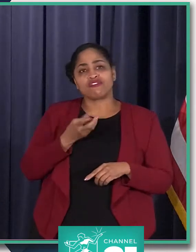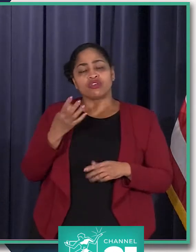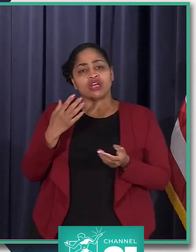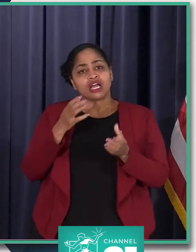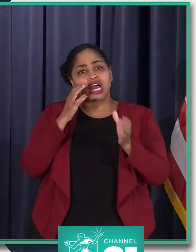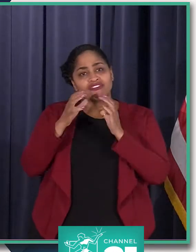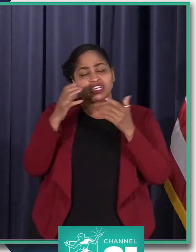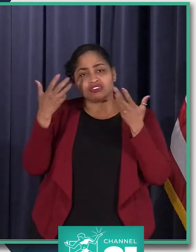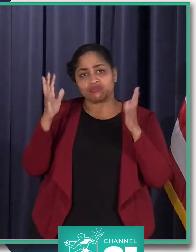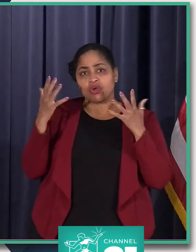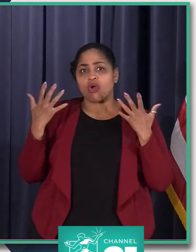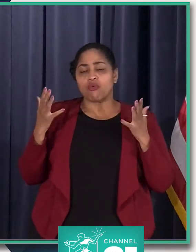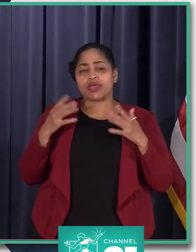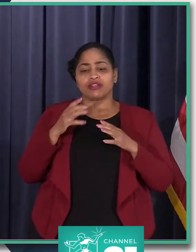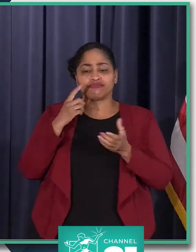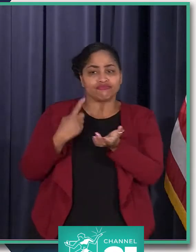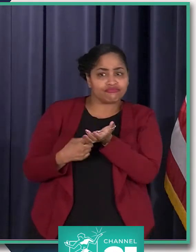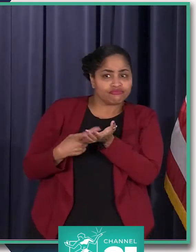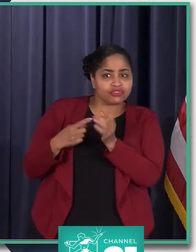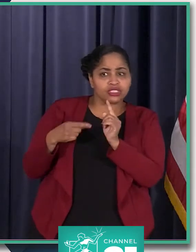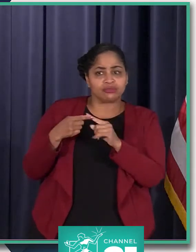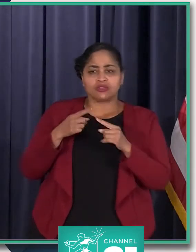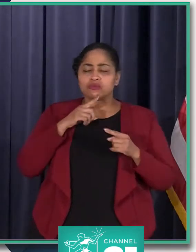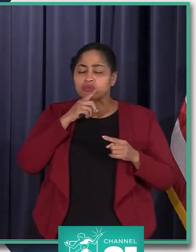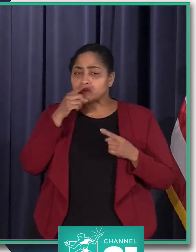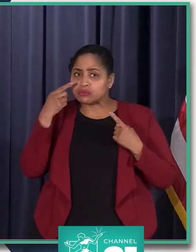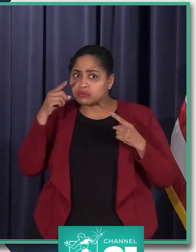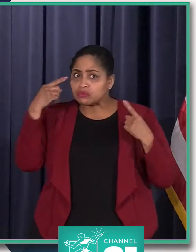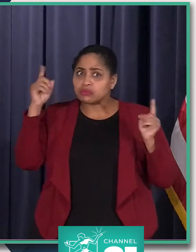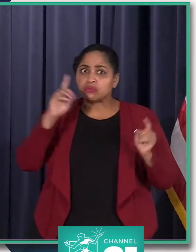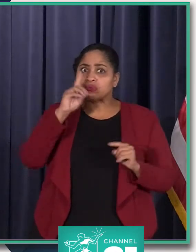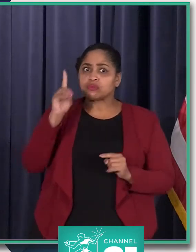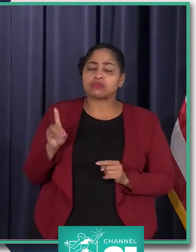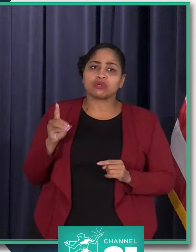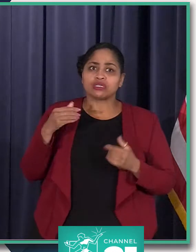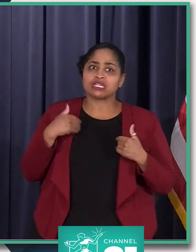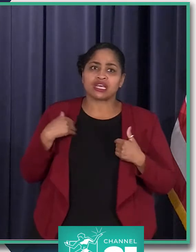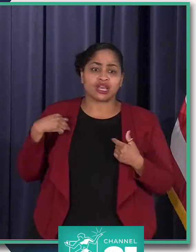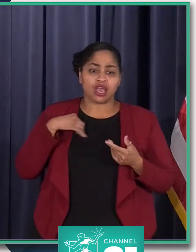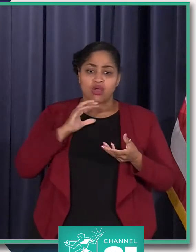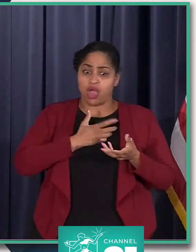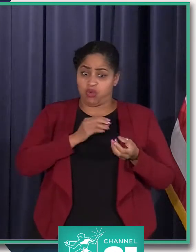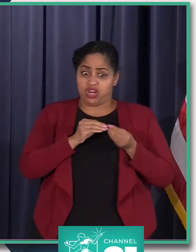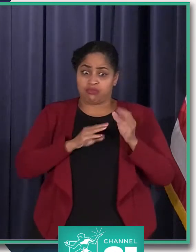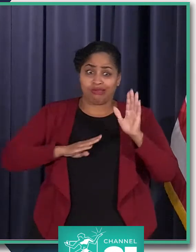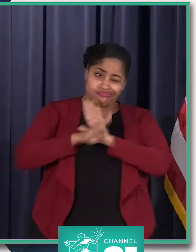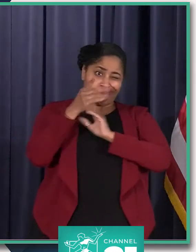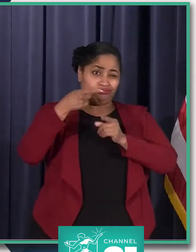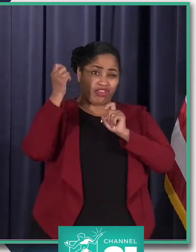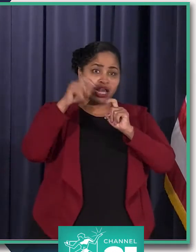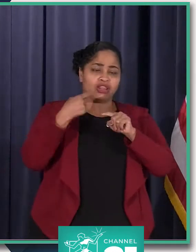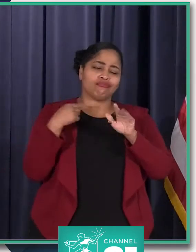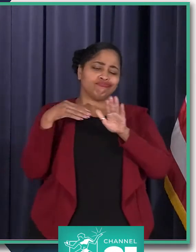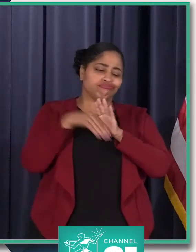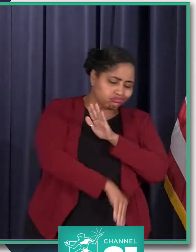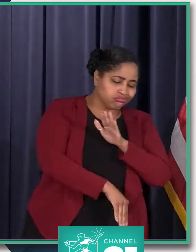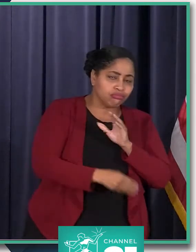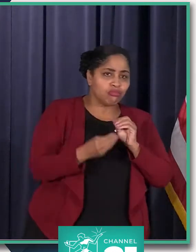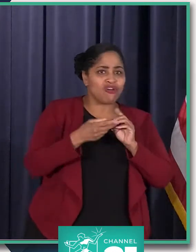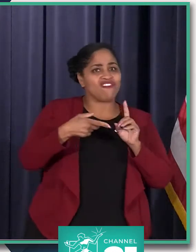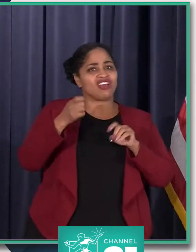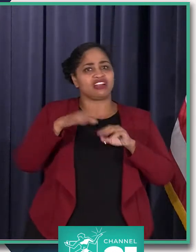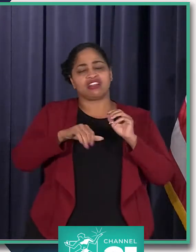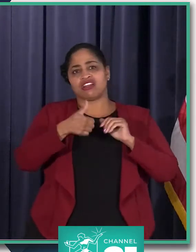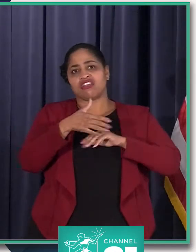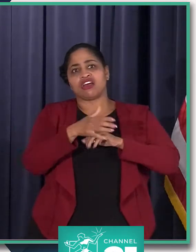conversations already about the extraordinary success Detroit has had. We went up faster than anybody in the country, and we dropped down faster than anybody in the country,